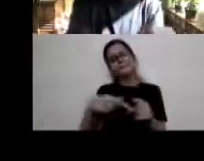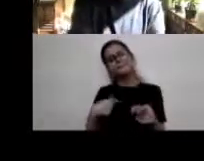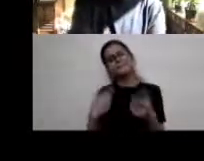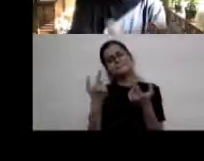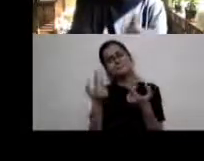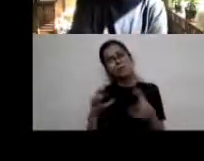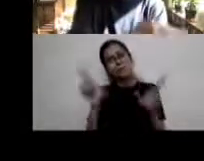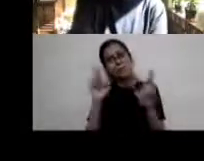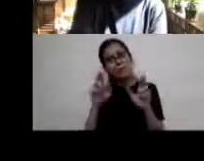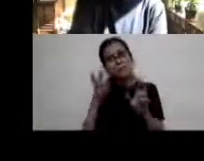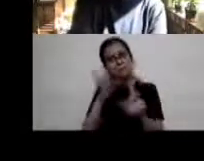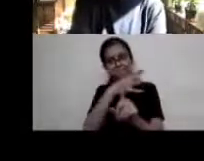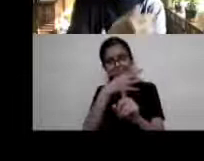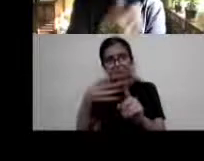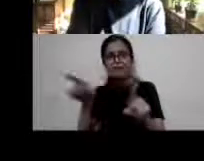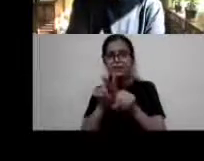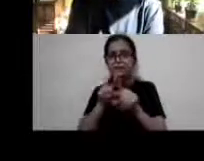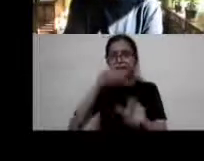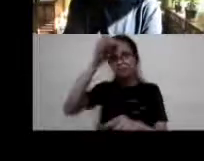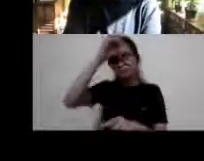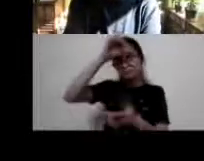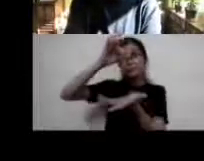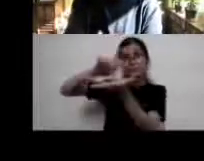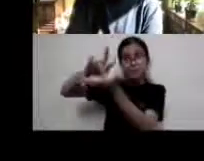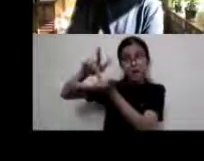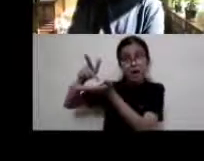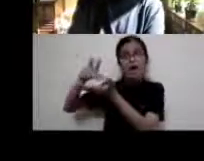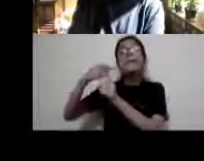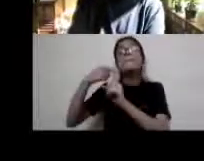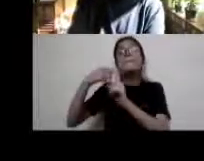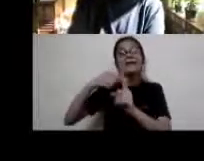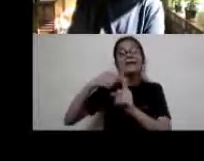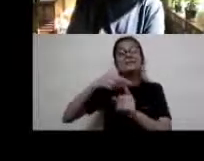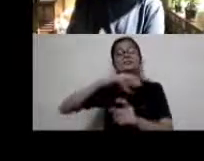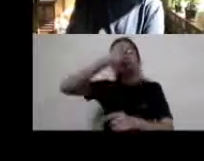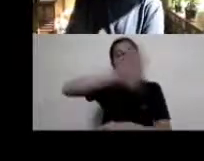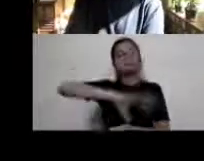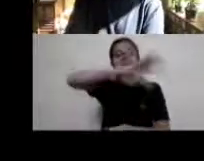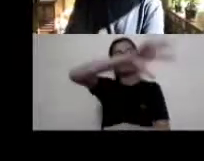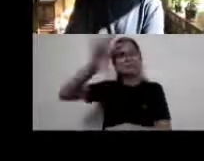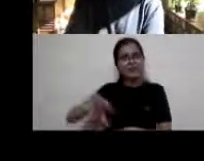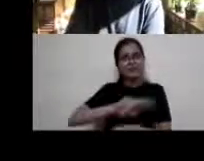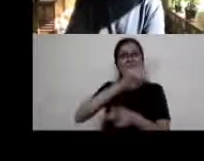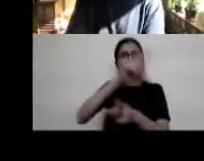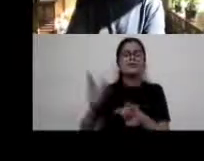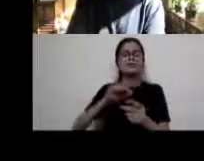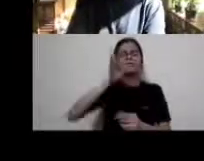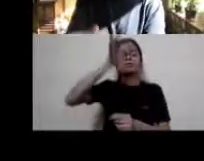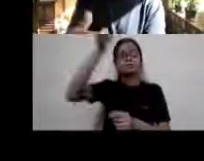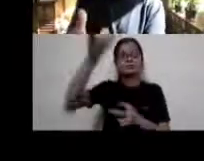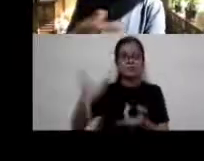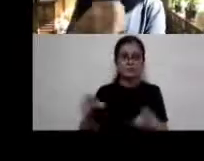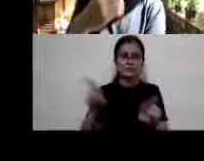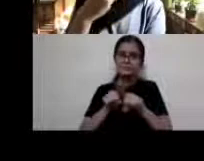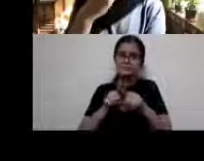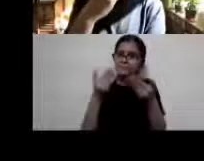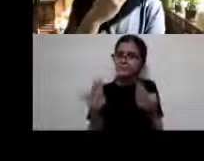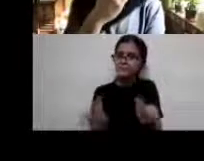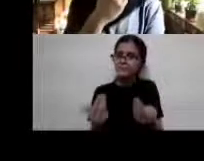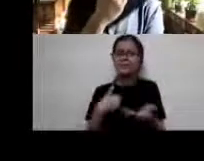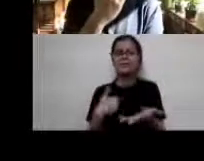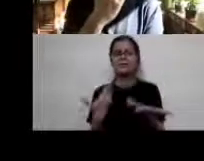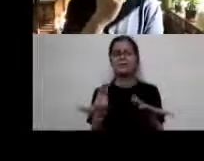will happen both in Germany, but also in India in the future. And by that, I would like to use